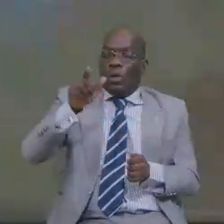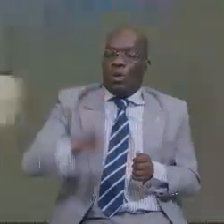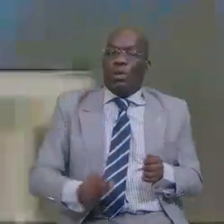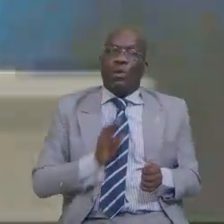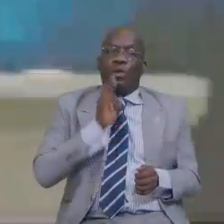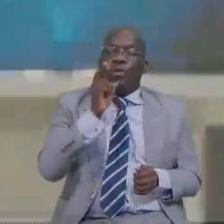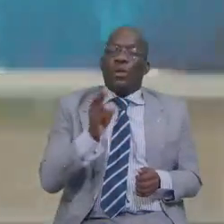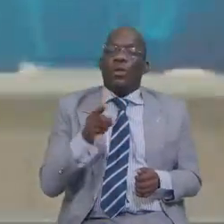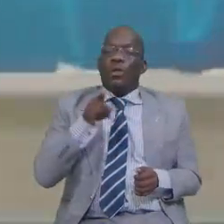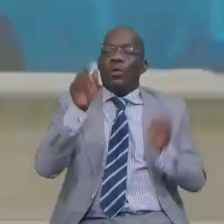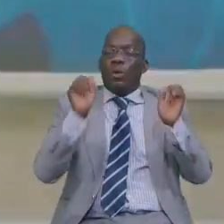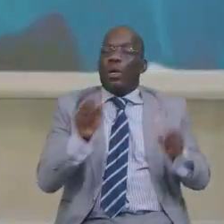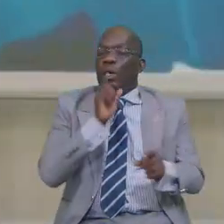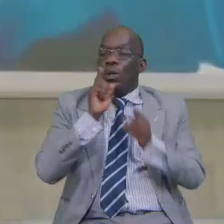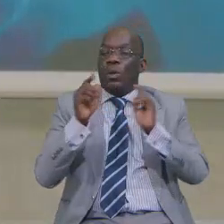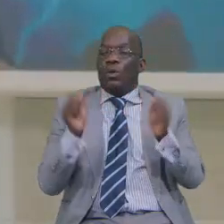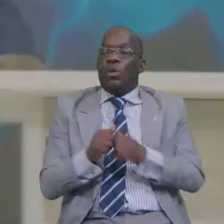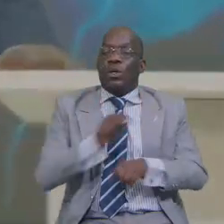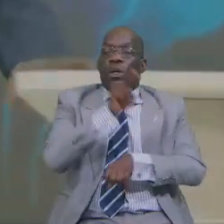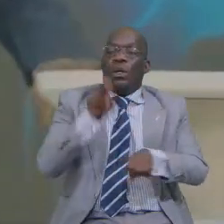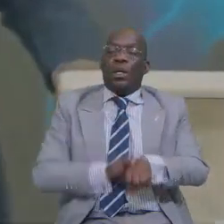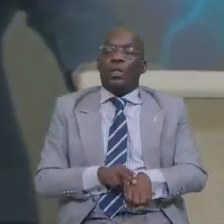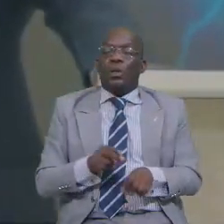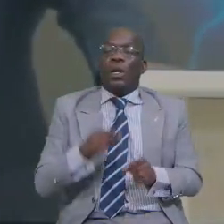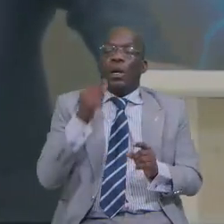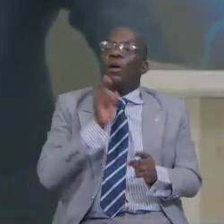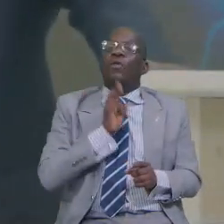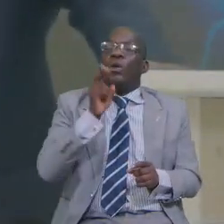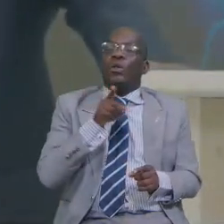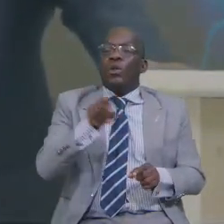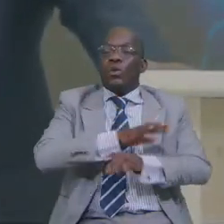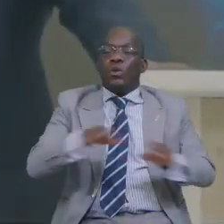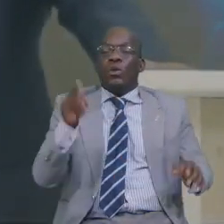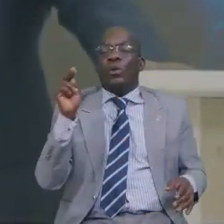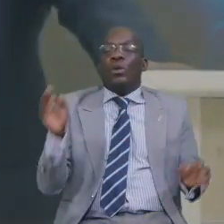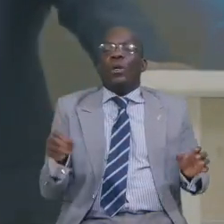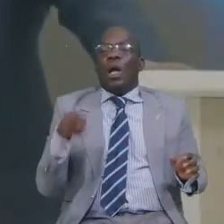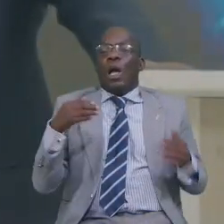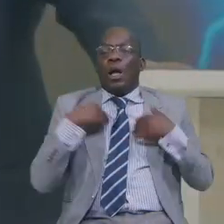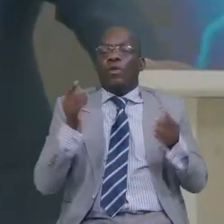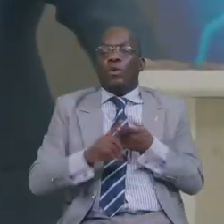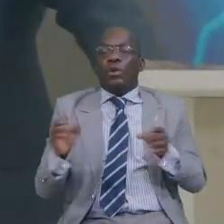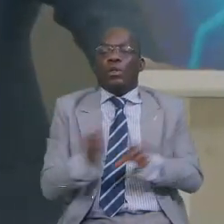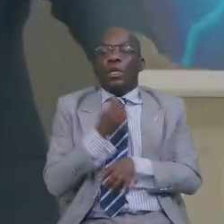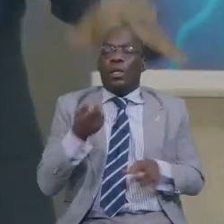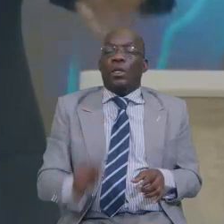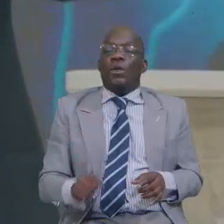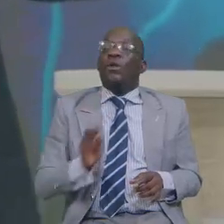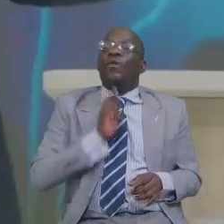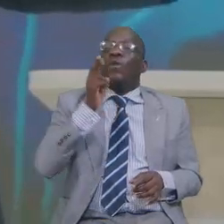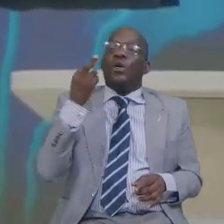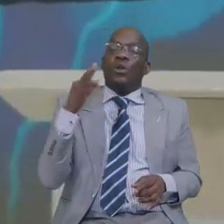natural voice. You don't have to take the voice of a bishop, the voice of an archbishop, and